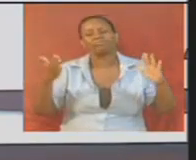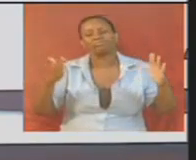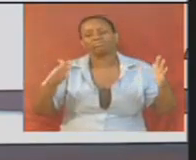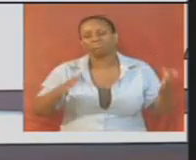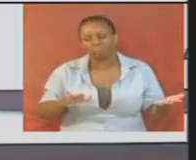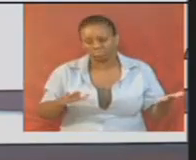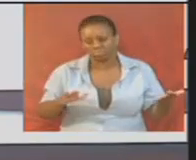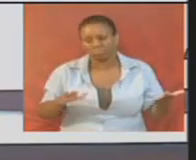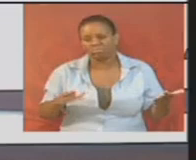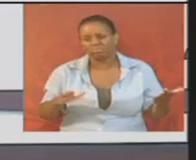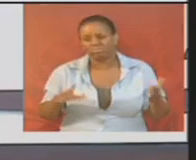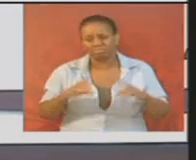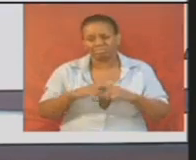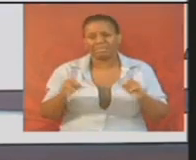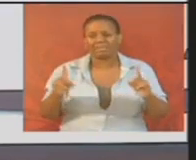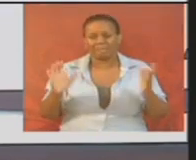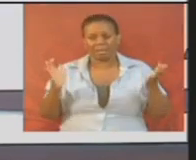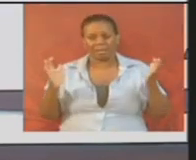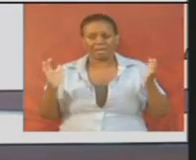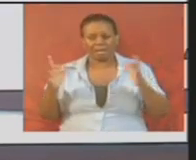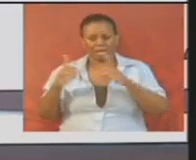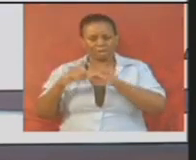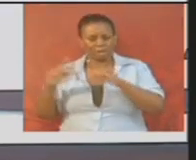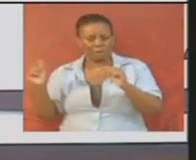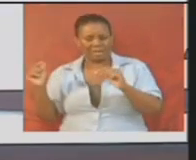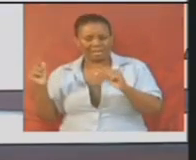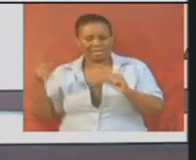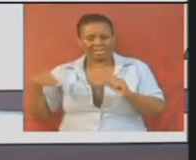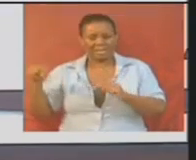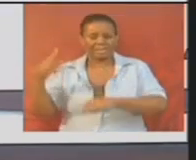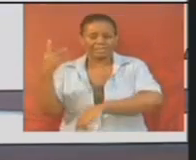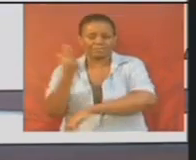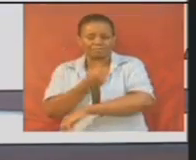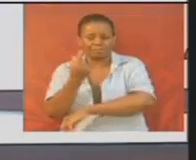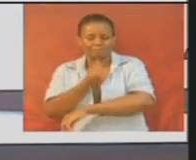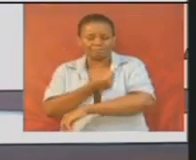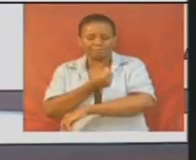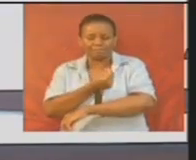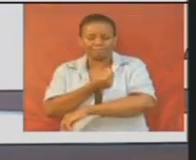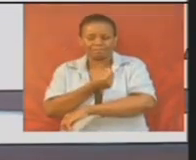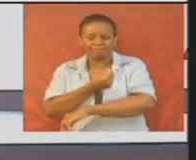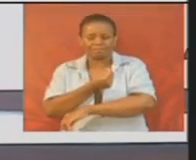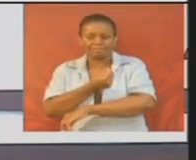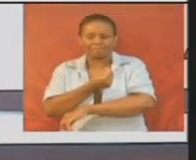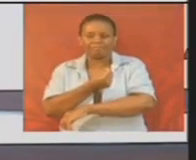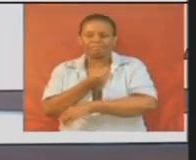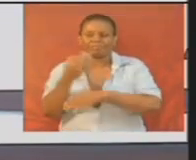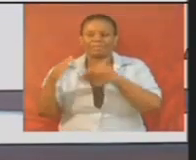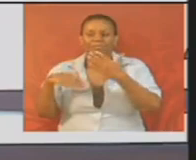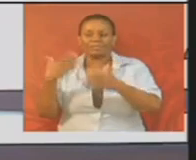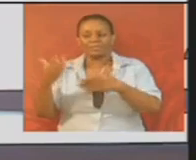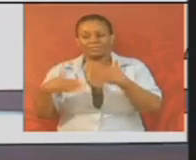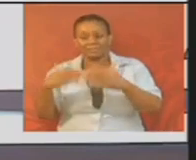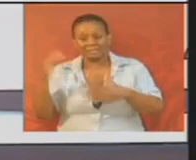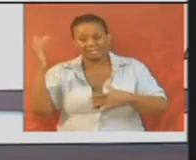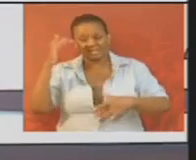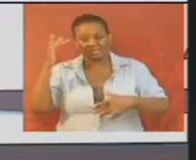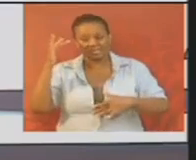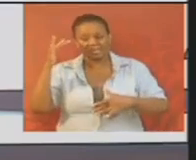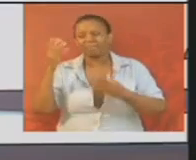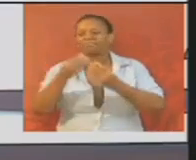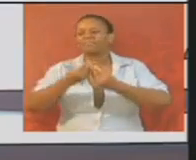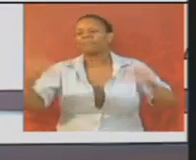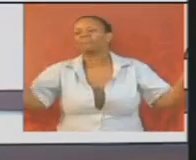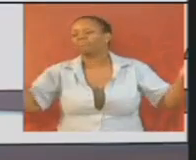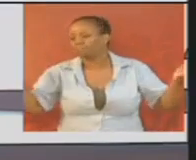Japan. Similarly, some people argue that COVID-19 vaccine is irrelevant because the numbers are currently